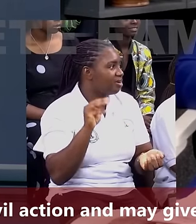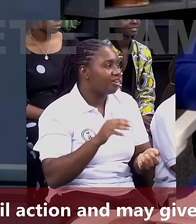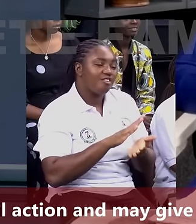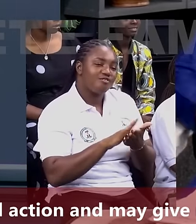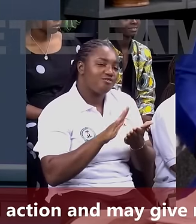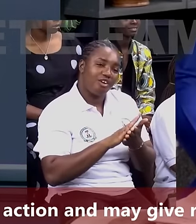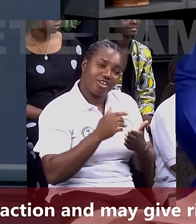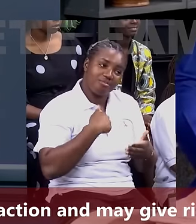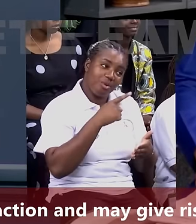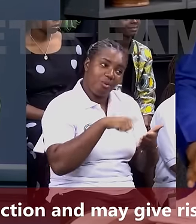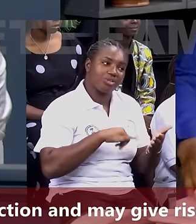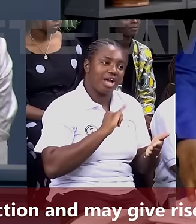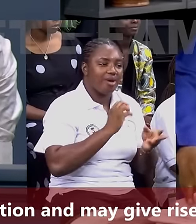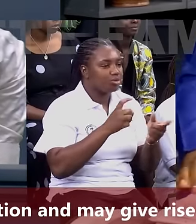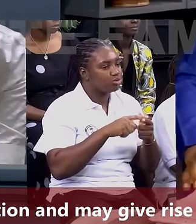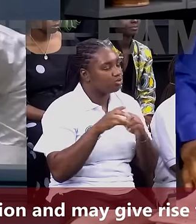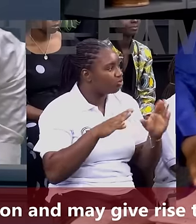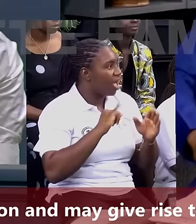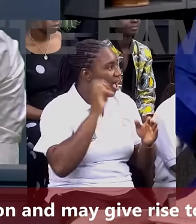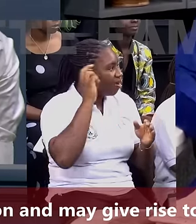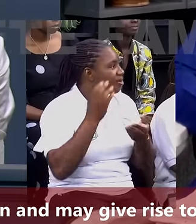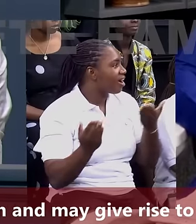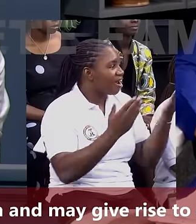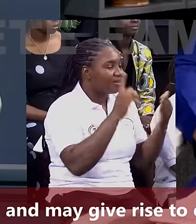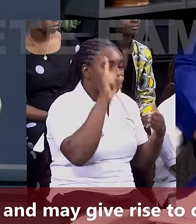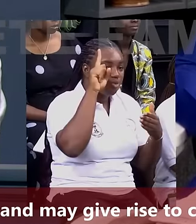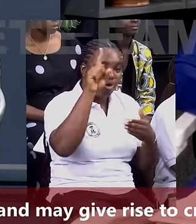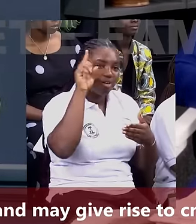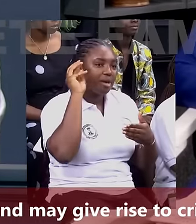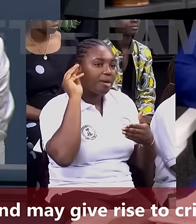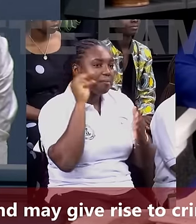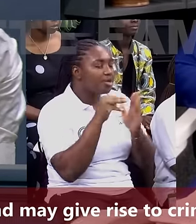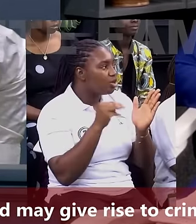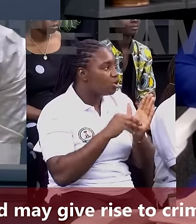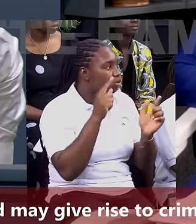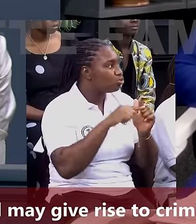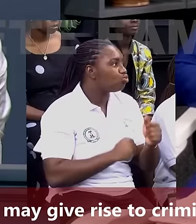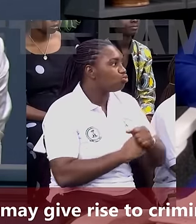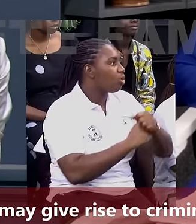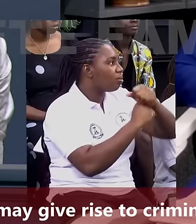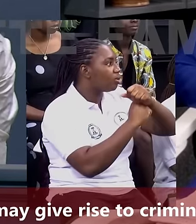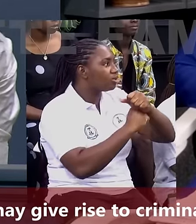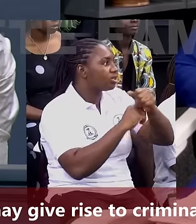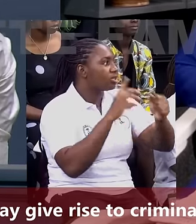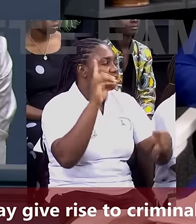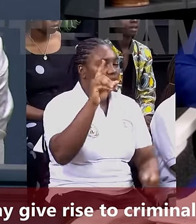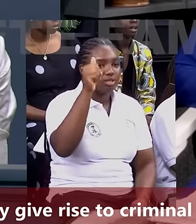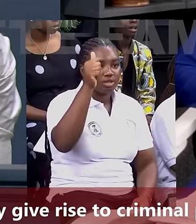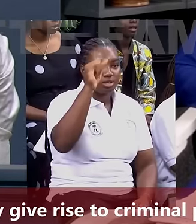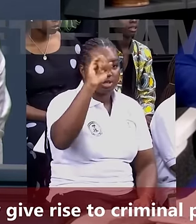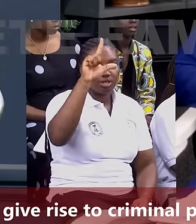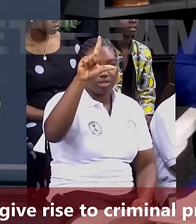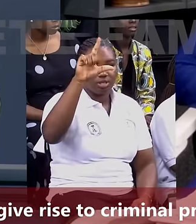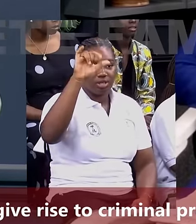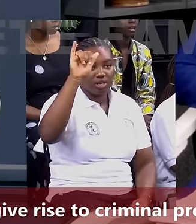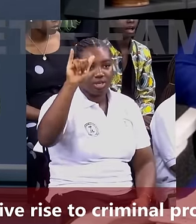take them do. I go carry the 1 million naira, go support Daily Trust Tap.